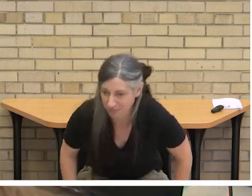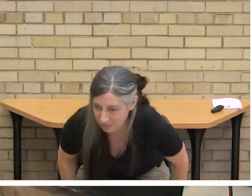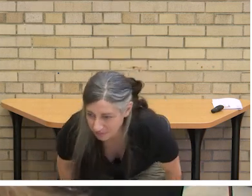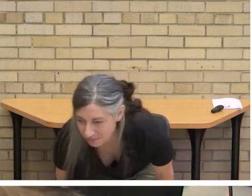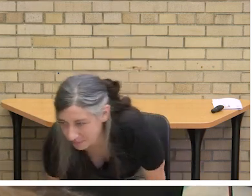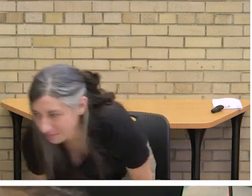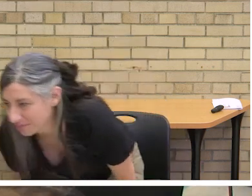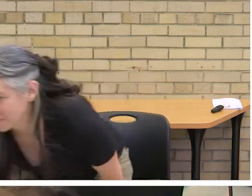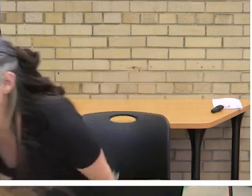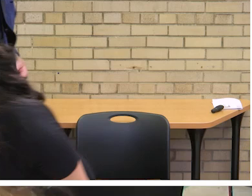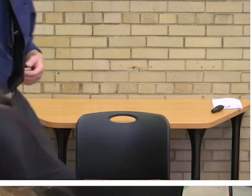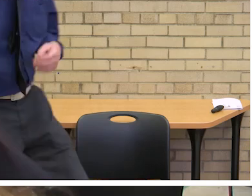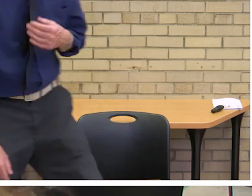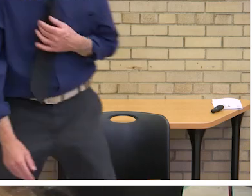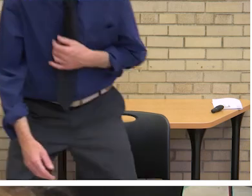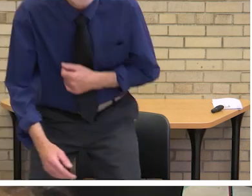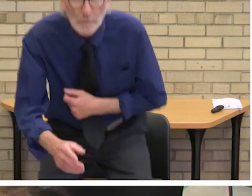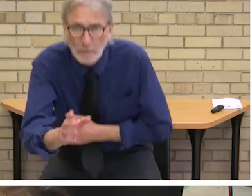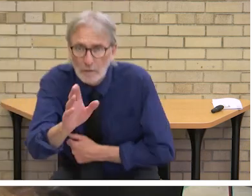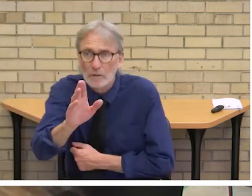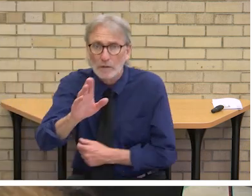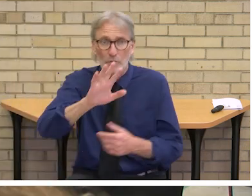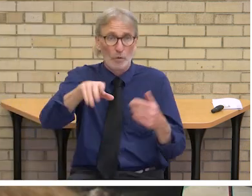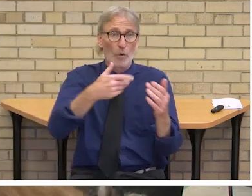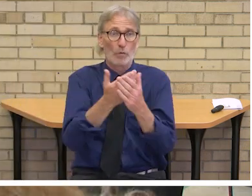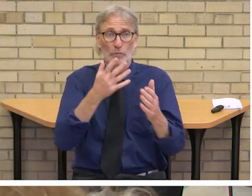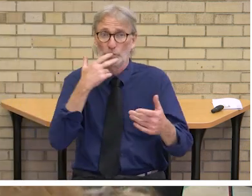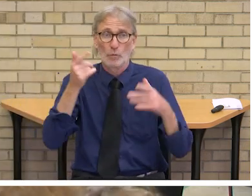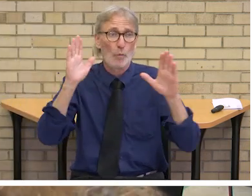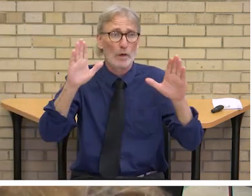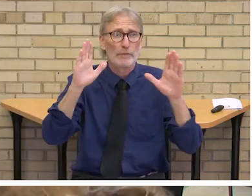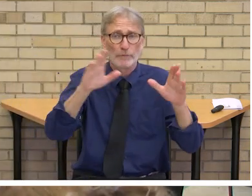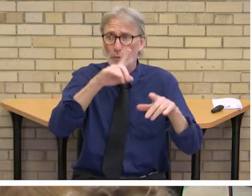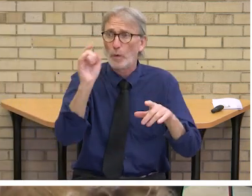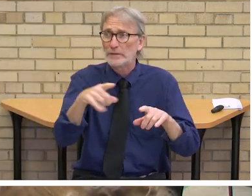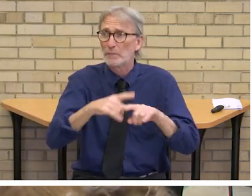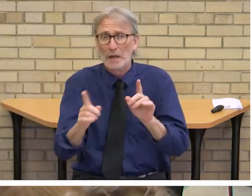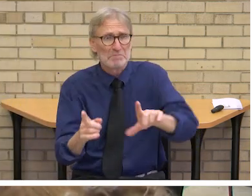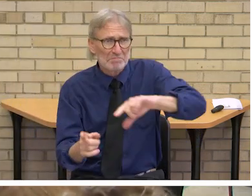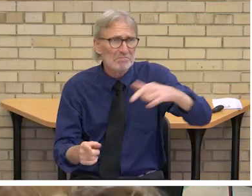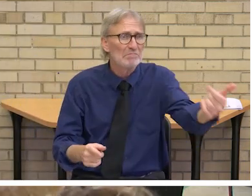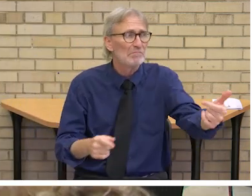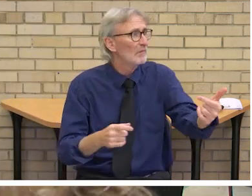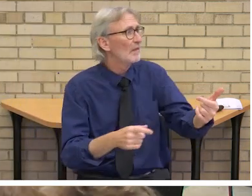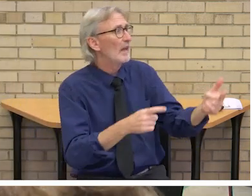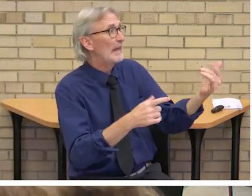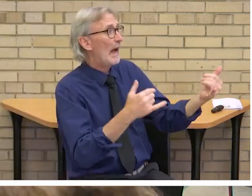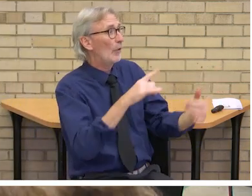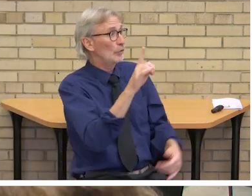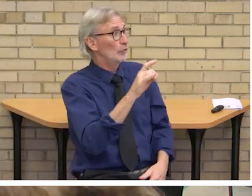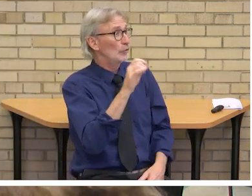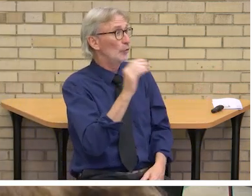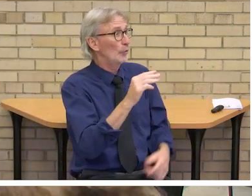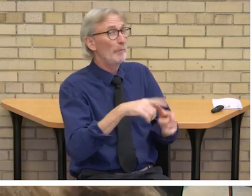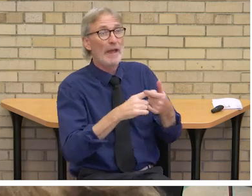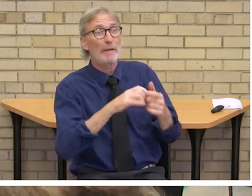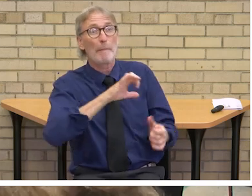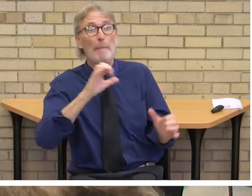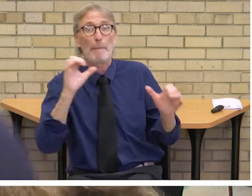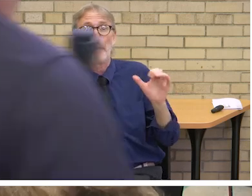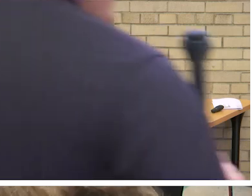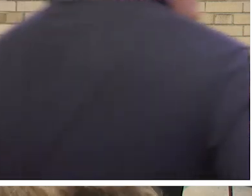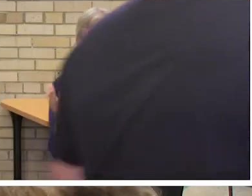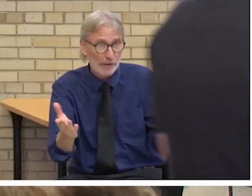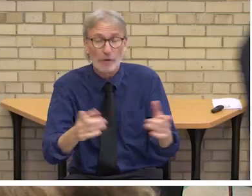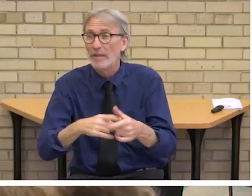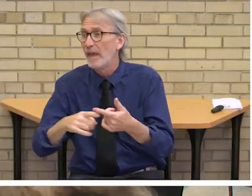And these are all great questions. I just want to be mindful of other people's questions. So does anybody else have a question? We'll go to Zoo and then back to the room, and then we'll come back to